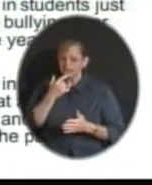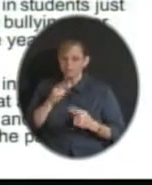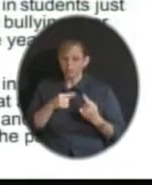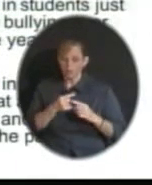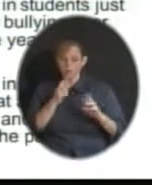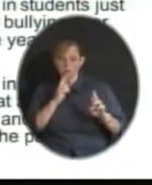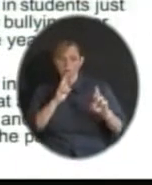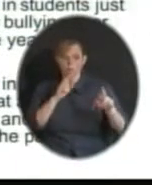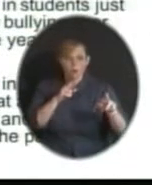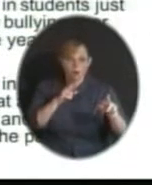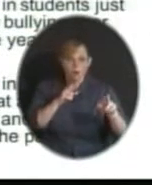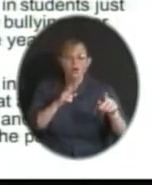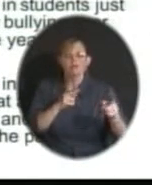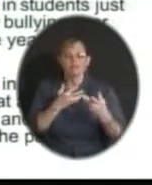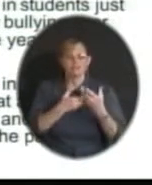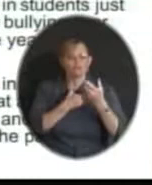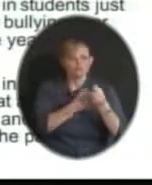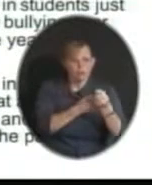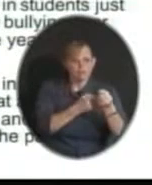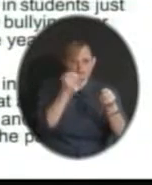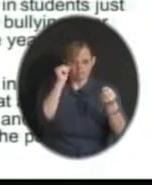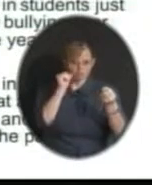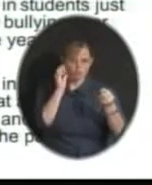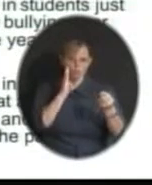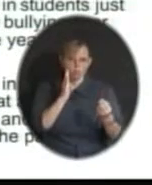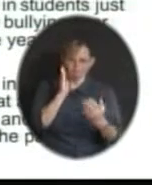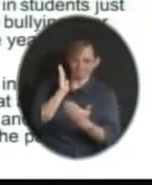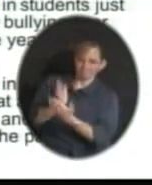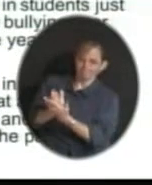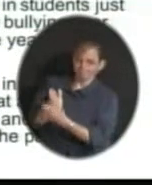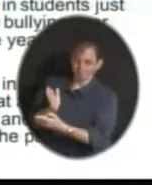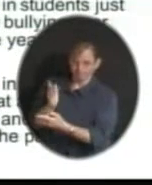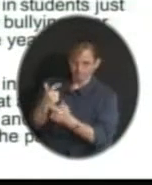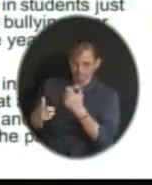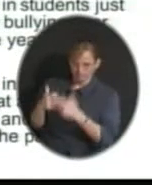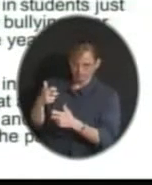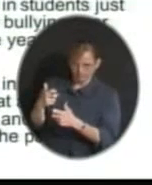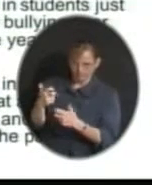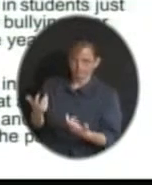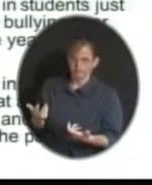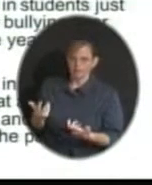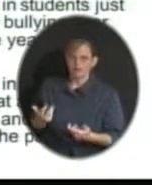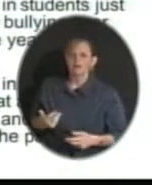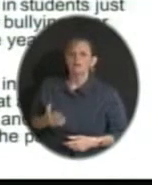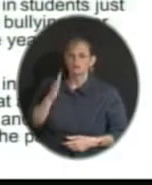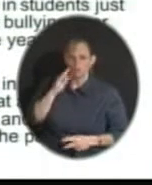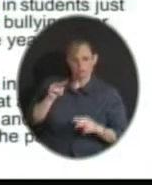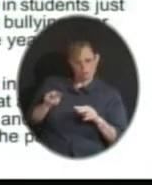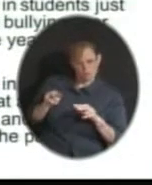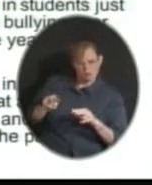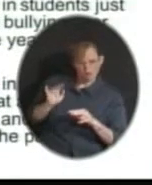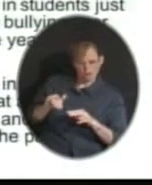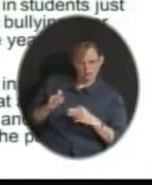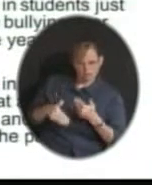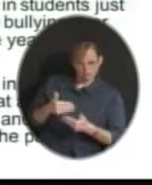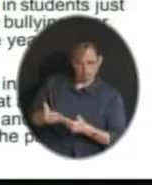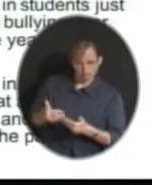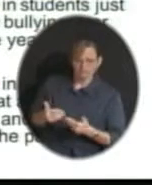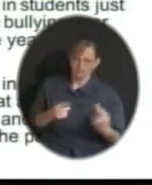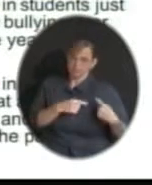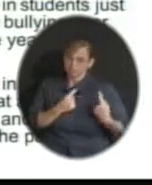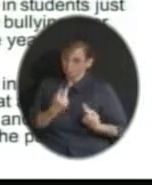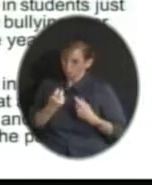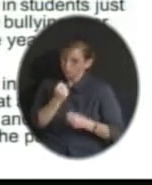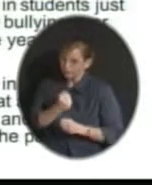report, they trust that the adult's going to stop the problem. Okay, so we're going to watch this. That's over the past 2 years. So more students